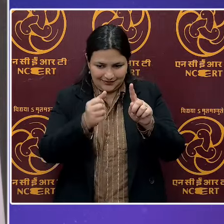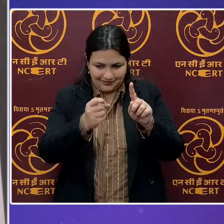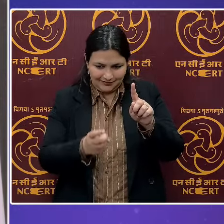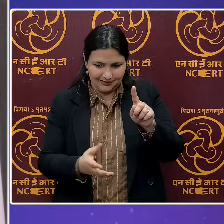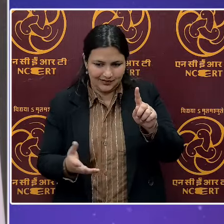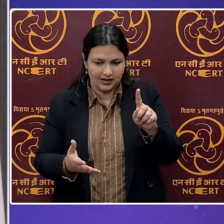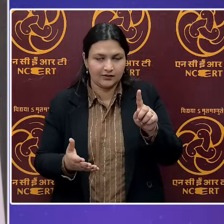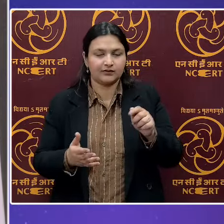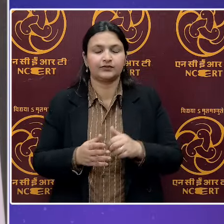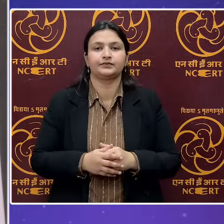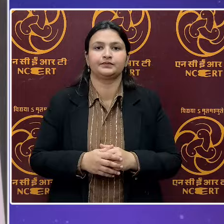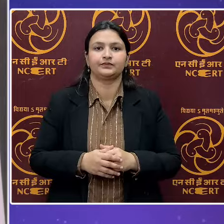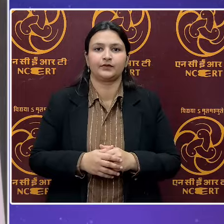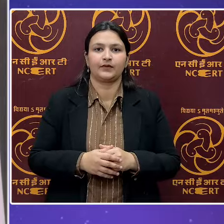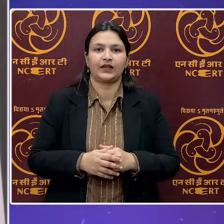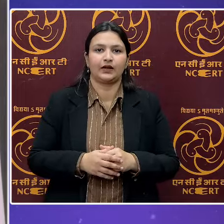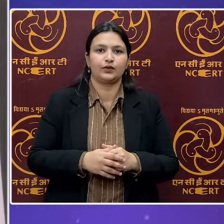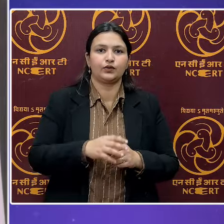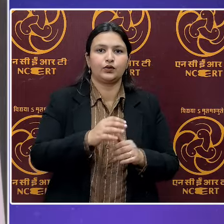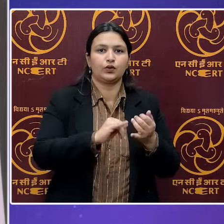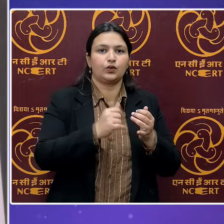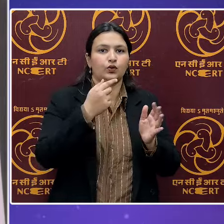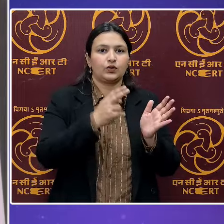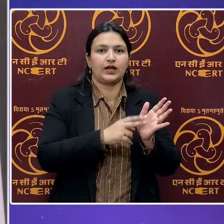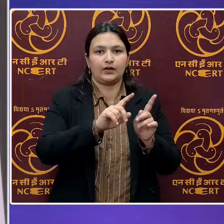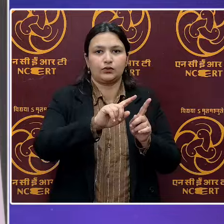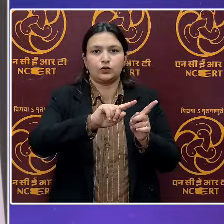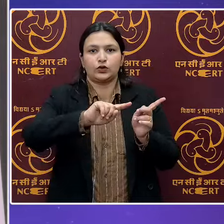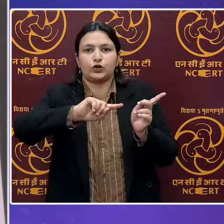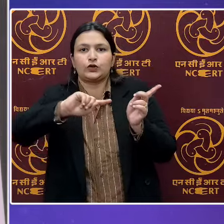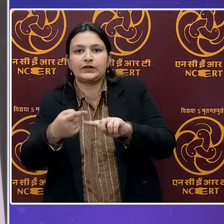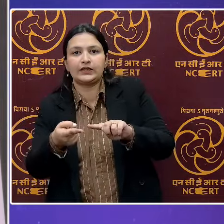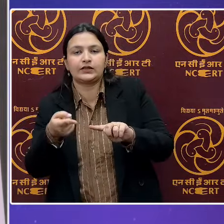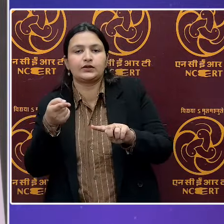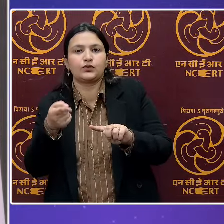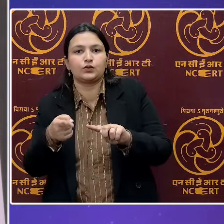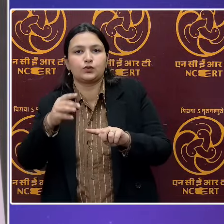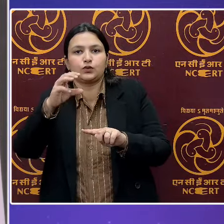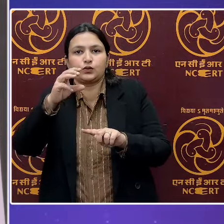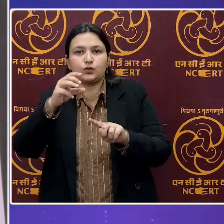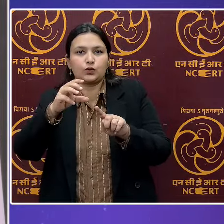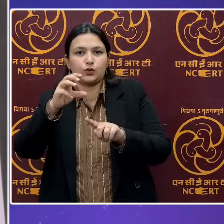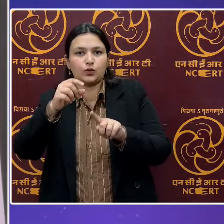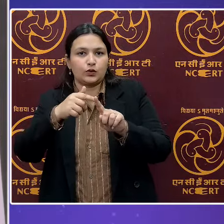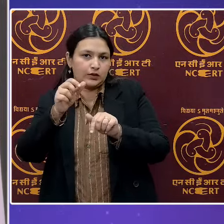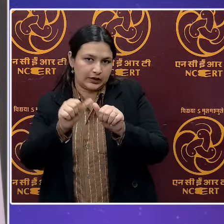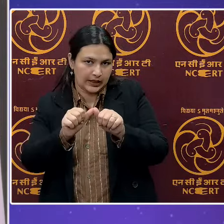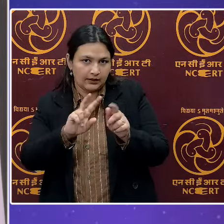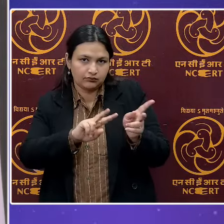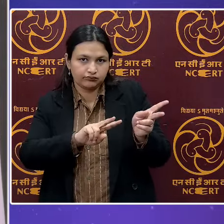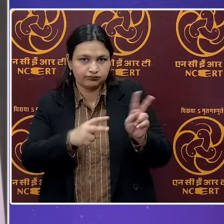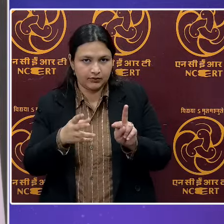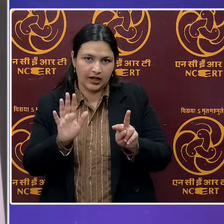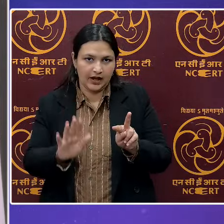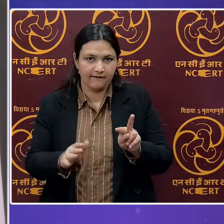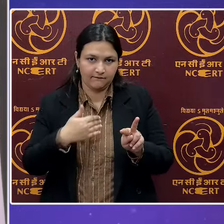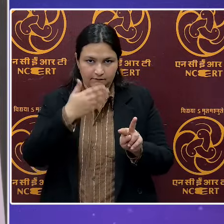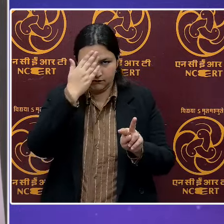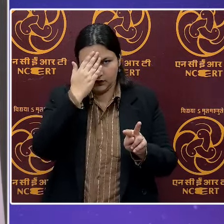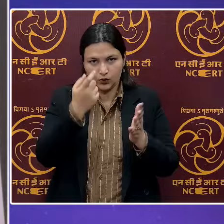sine theta is cos theta. So it is cos omega t, theta is omega t. And then you find